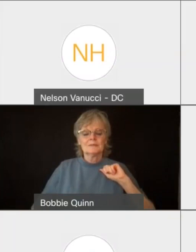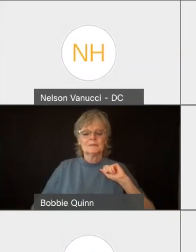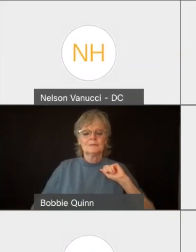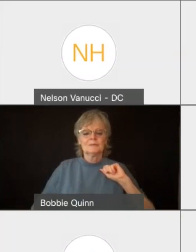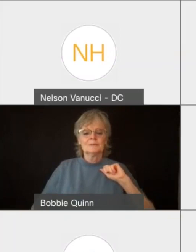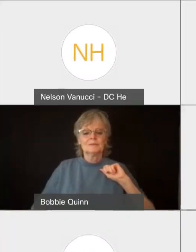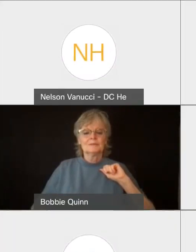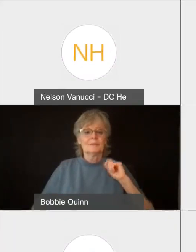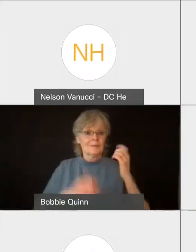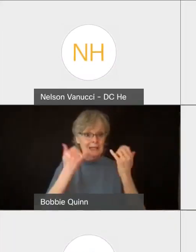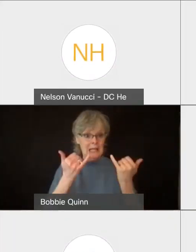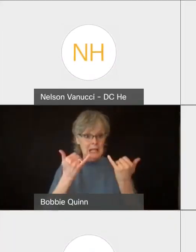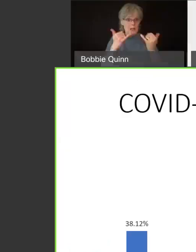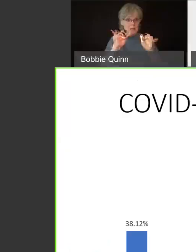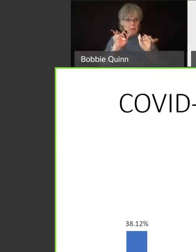And now?